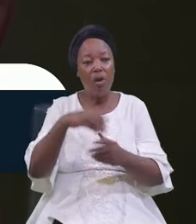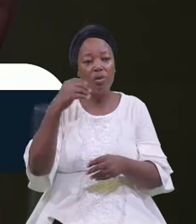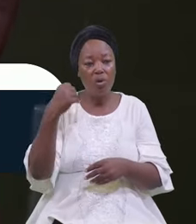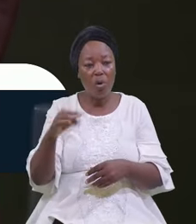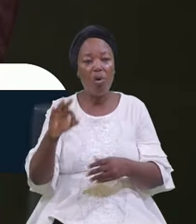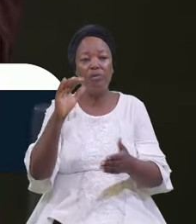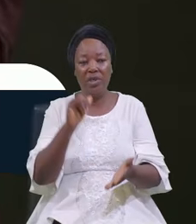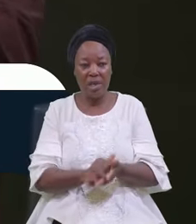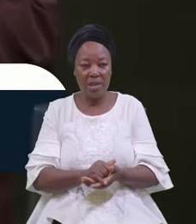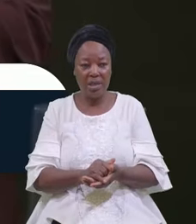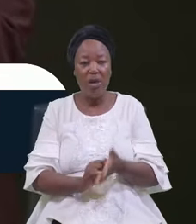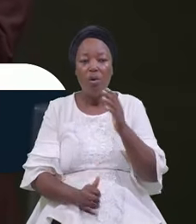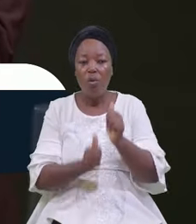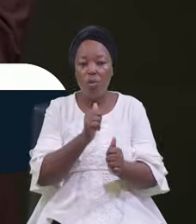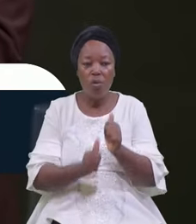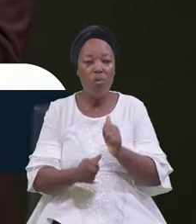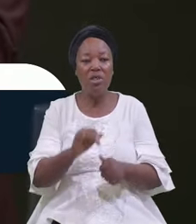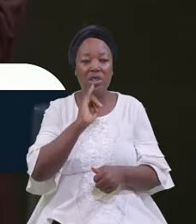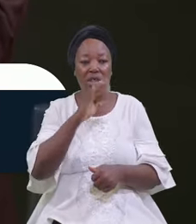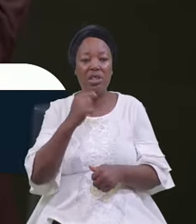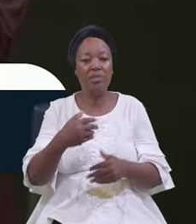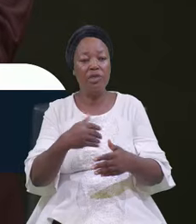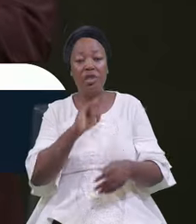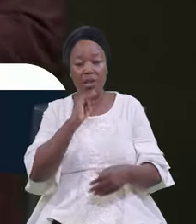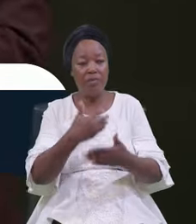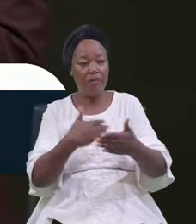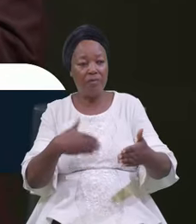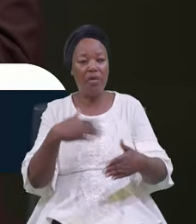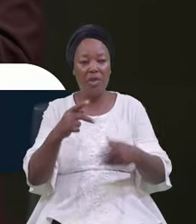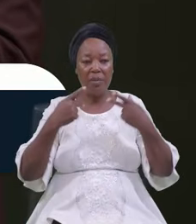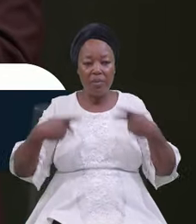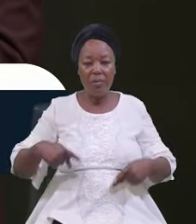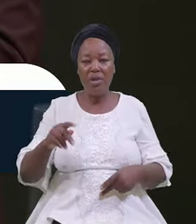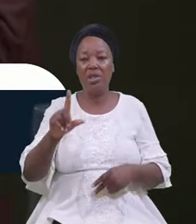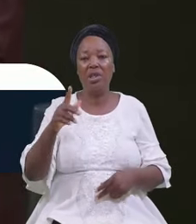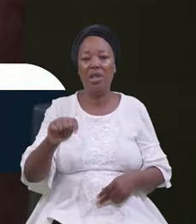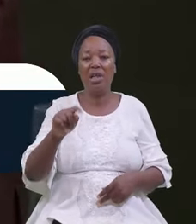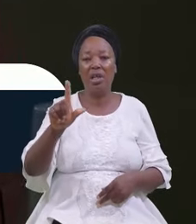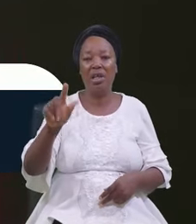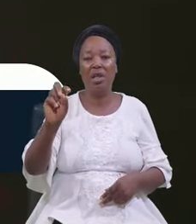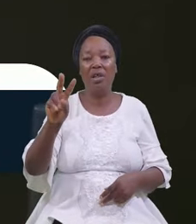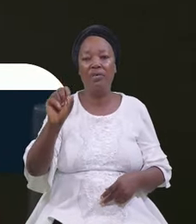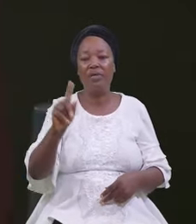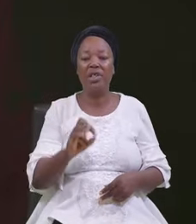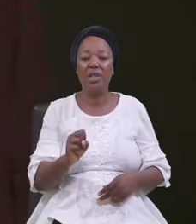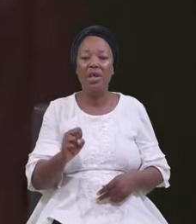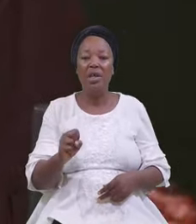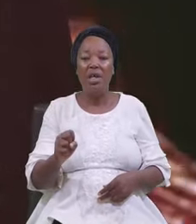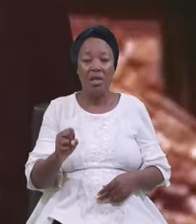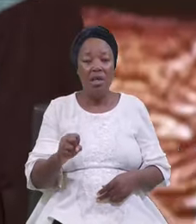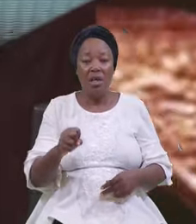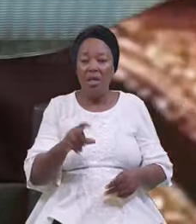of that which is before the priests, the Levites. The Levites actually